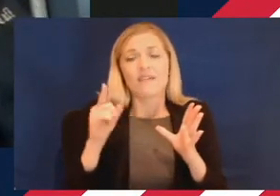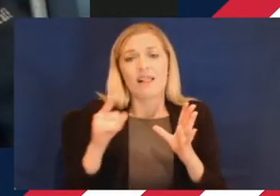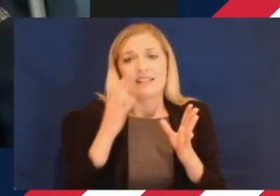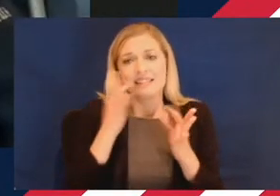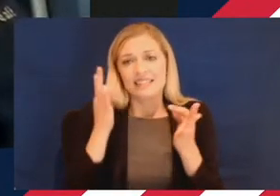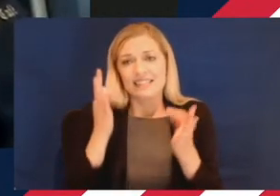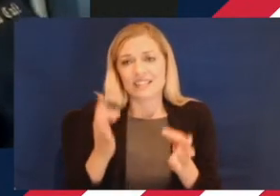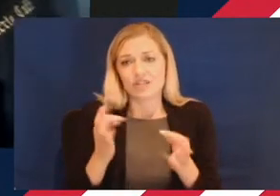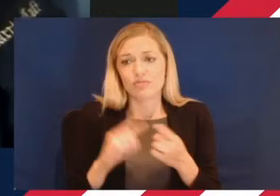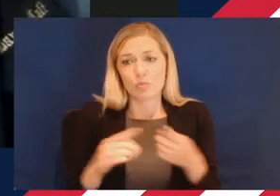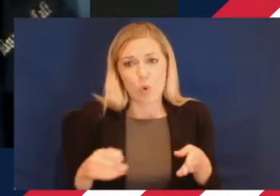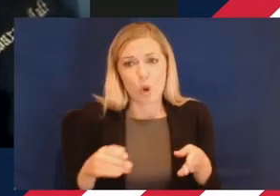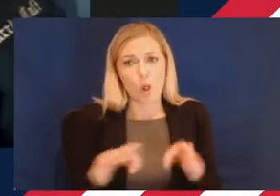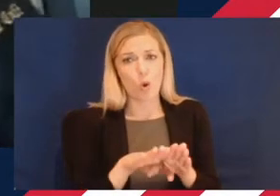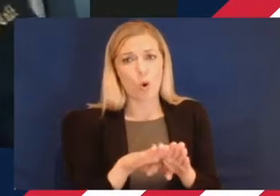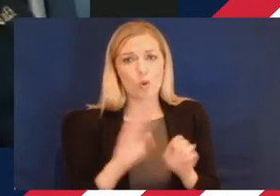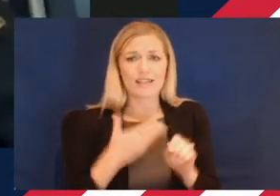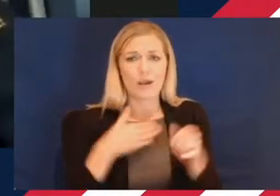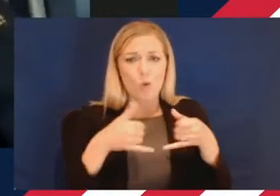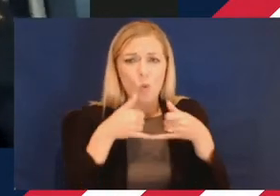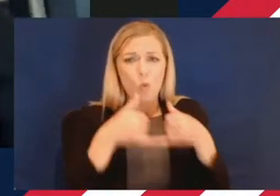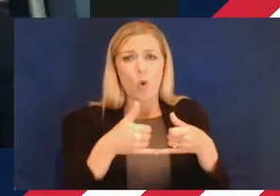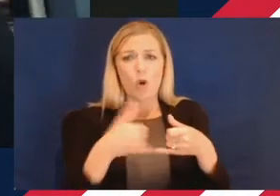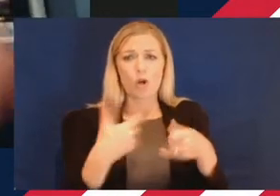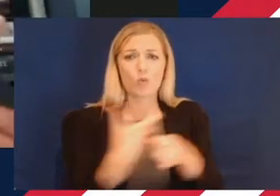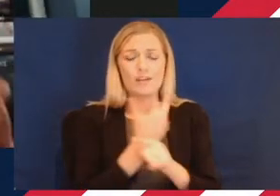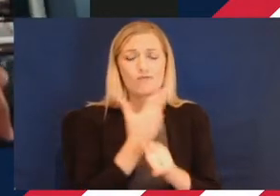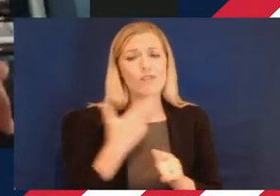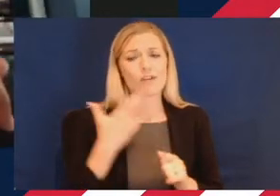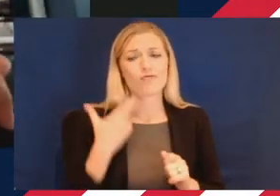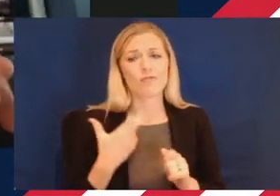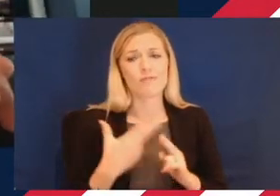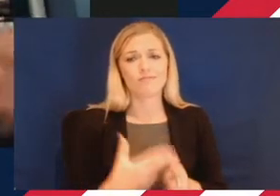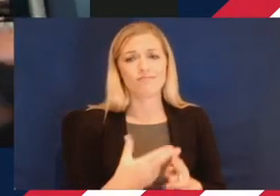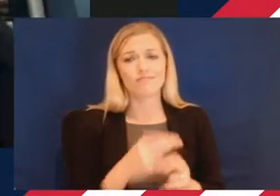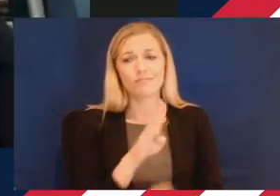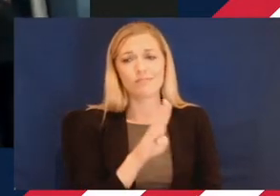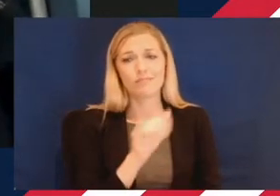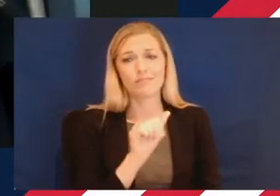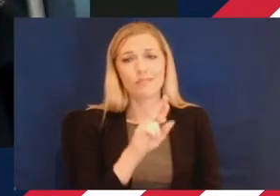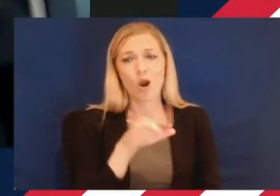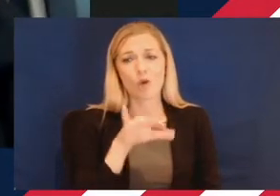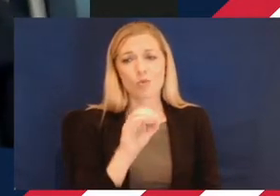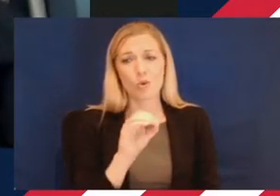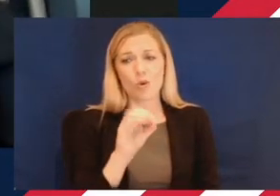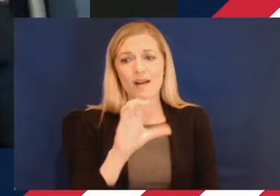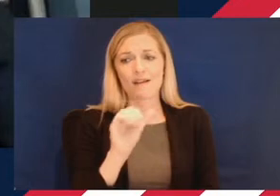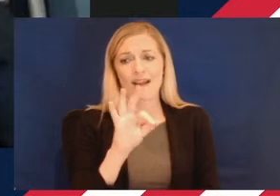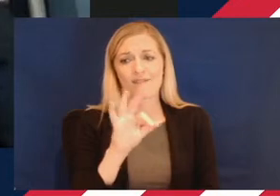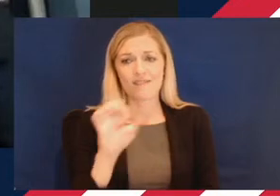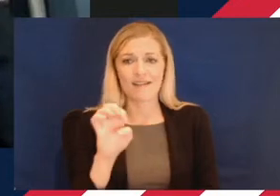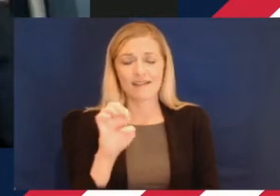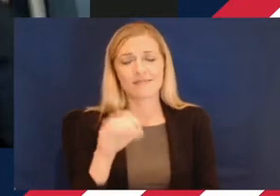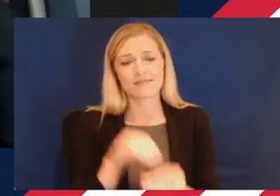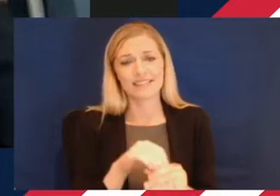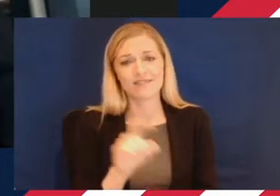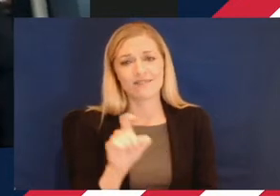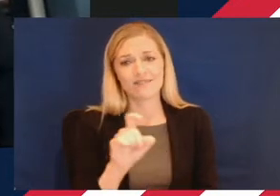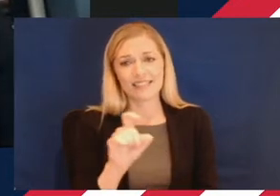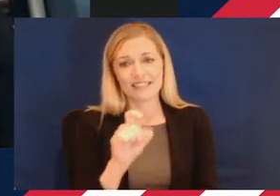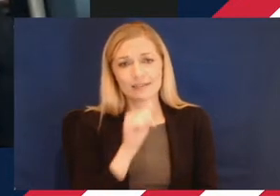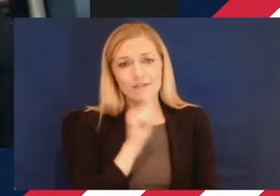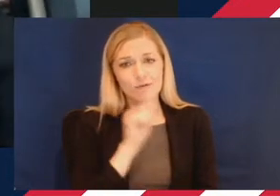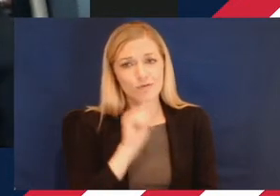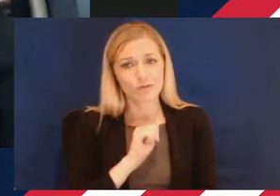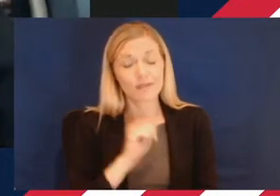Reserva. We were forced to close because on a Friday, with a Monday appointment, the government